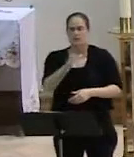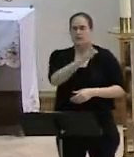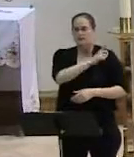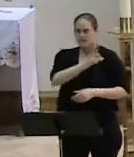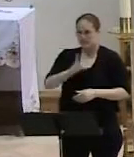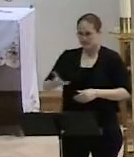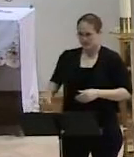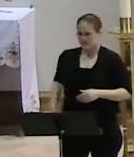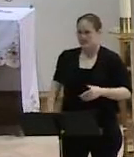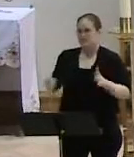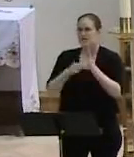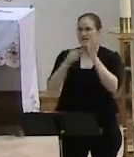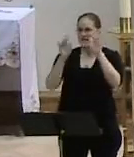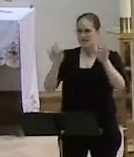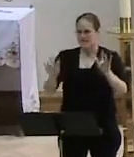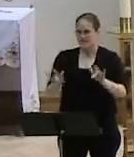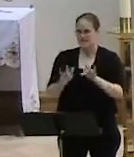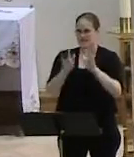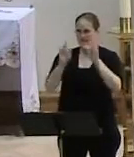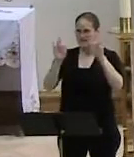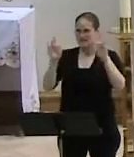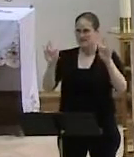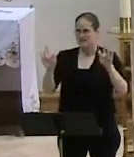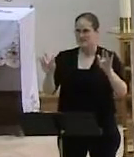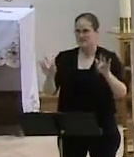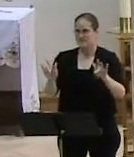eleison, Kyrie